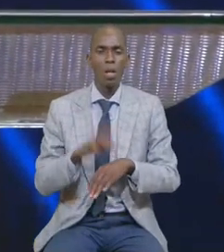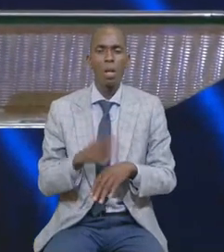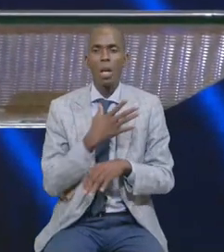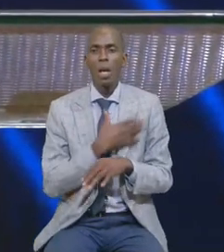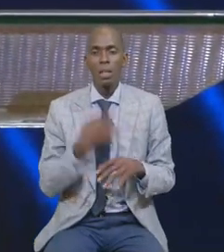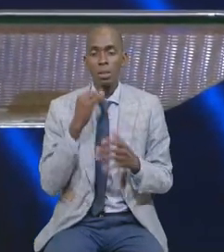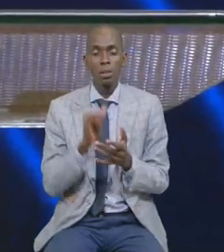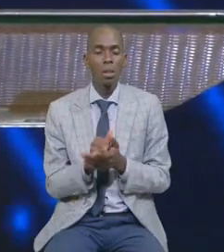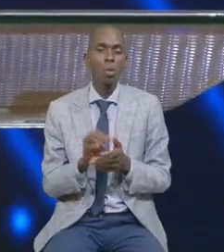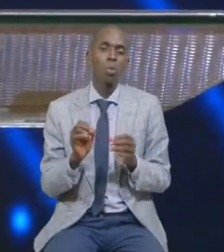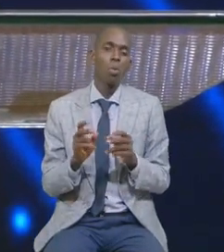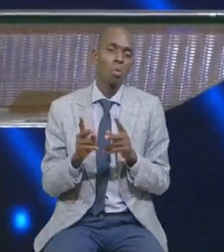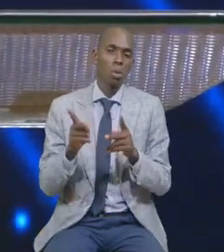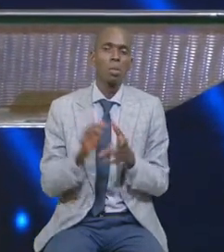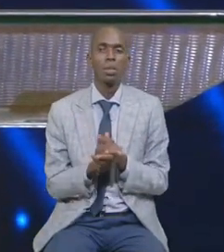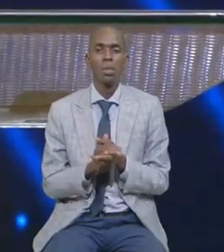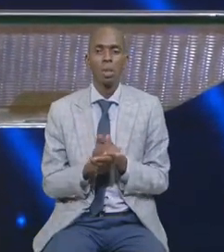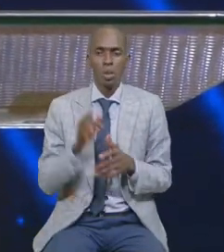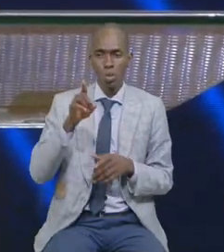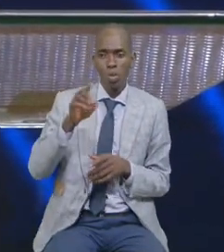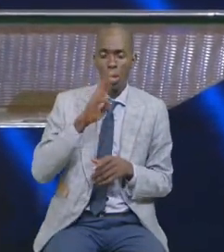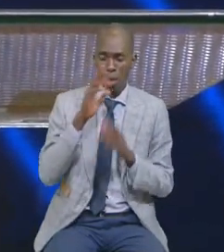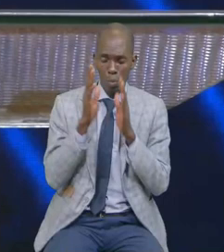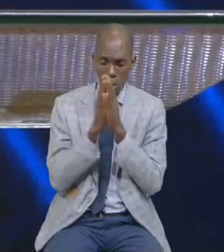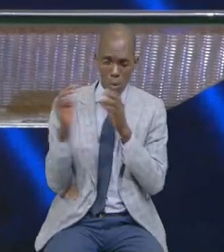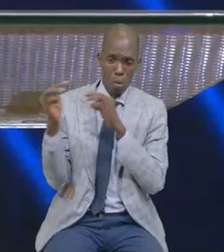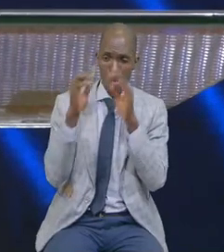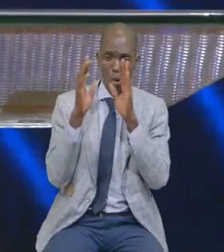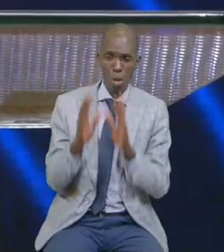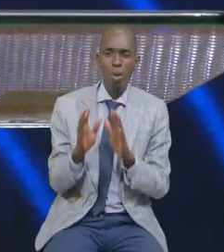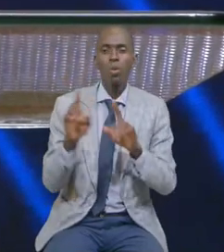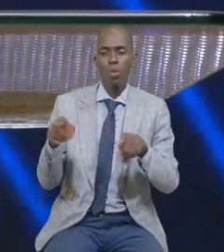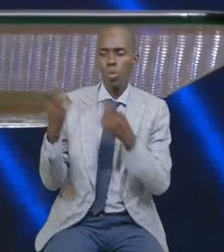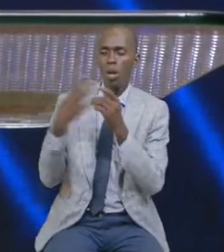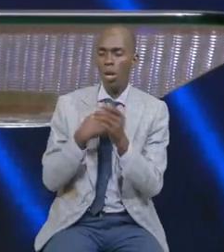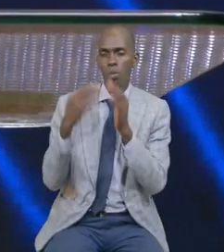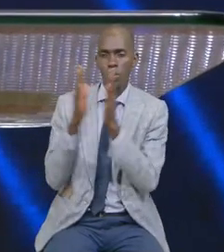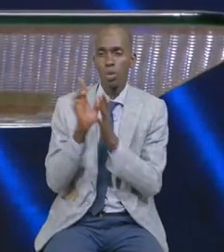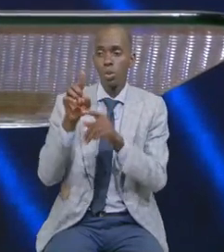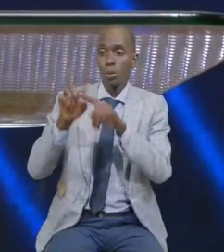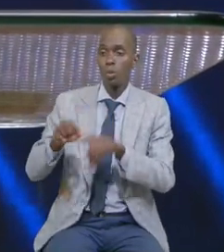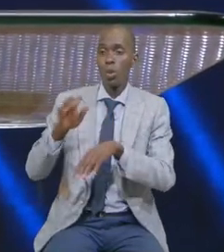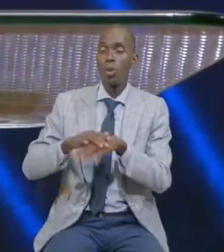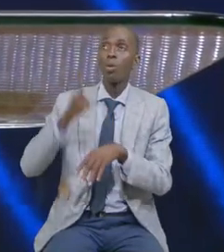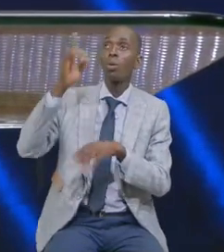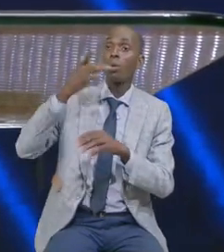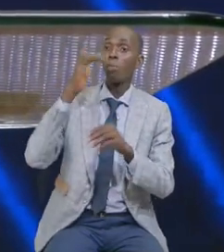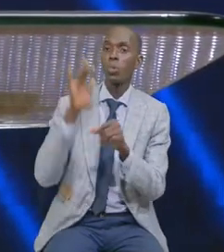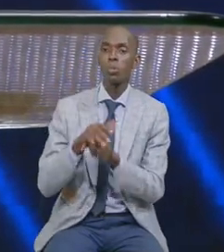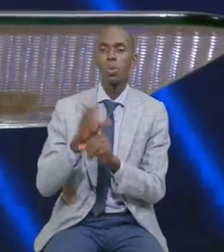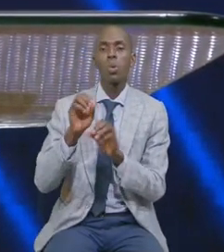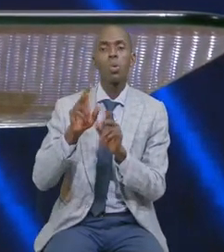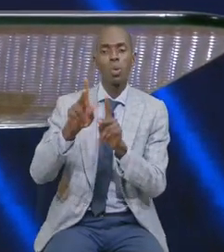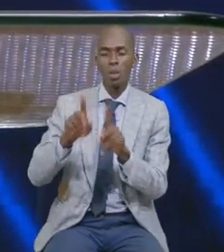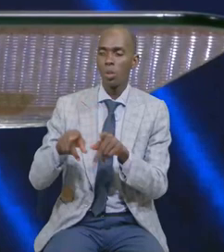go ahead. You're a prayer warrior. You can pray. Go and pray. You depend on the promises of God. Oh, yes. Go and quote